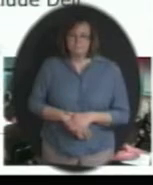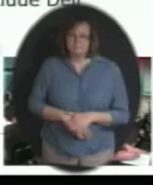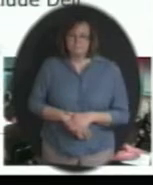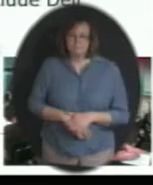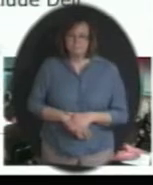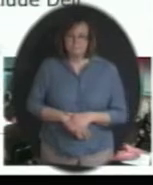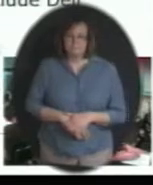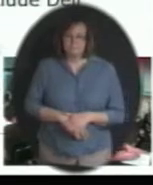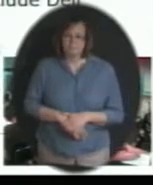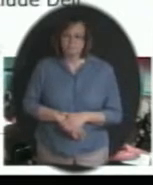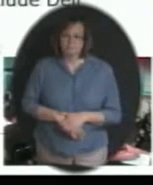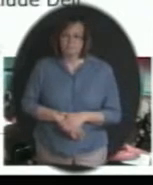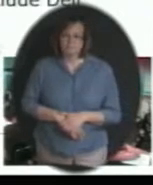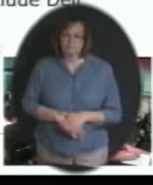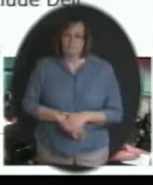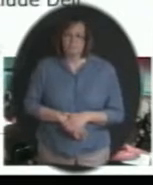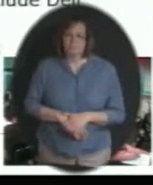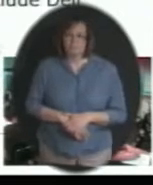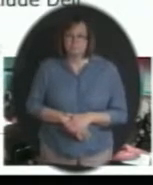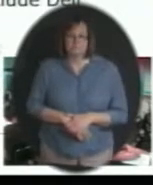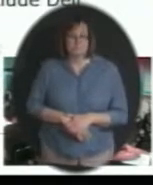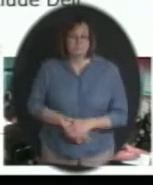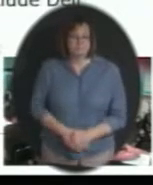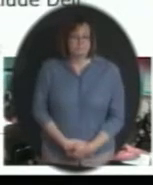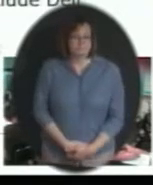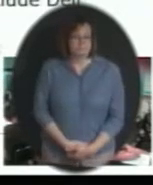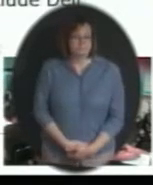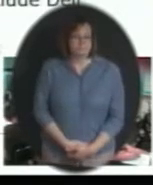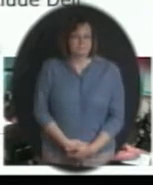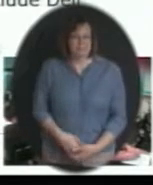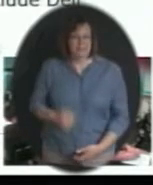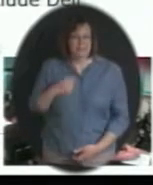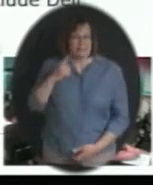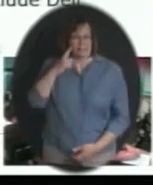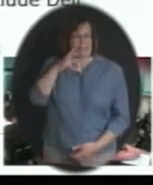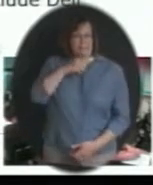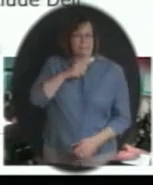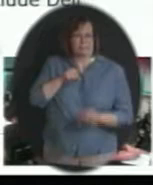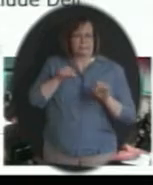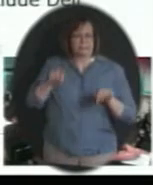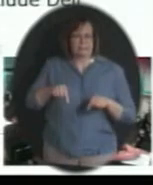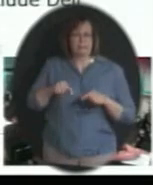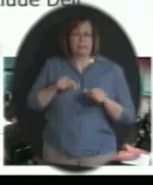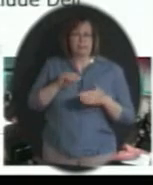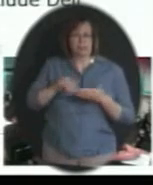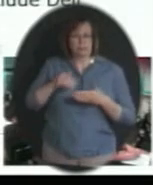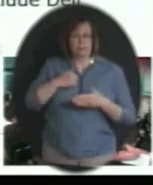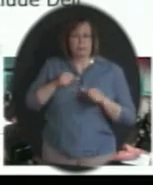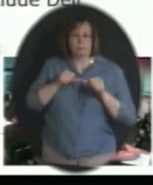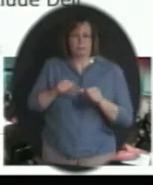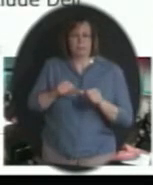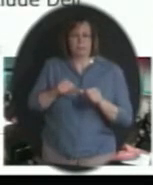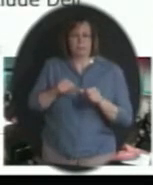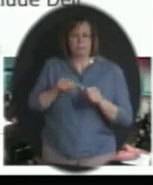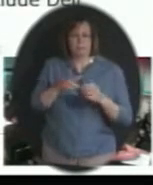Oops. Yep. I think I missed a slide there. Excuse me. We'll go right on. Avid